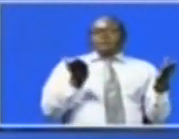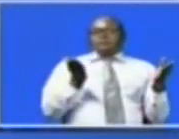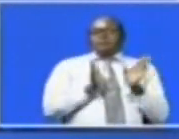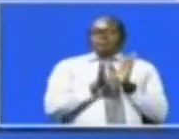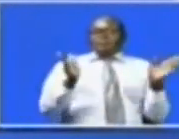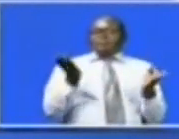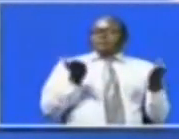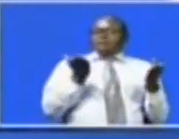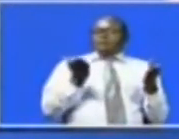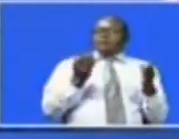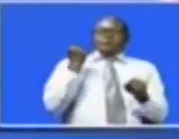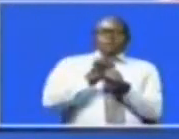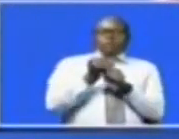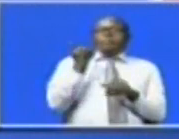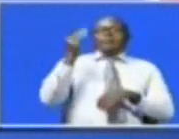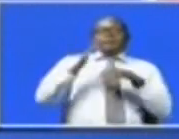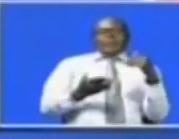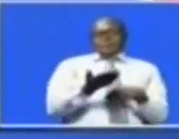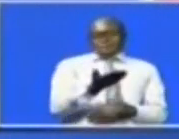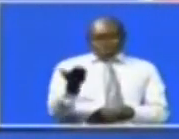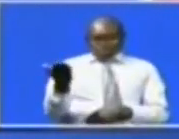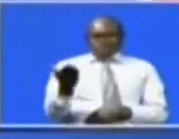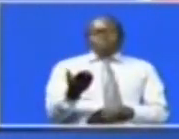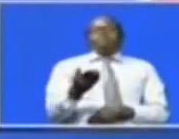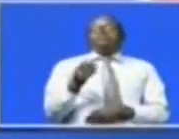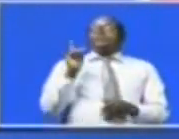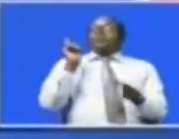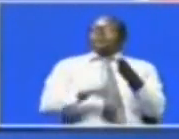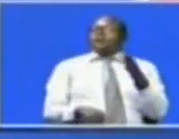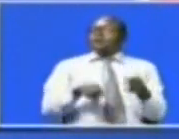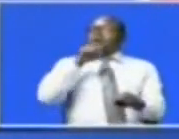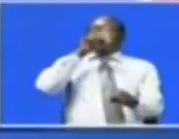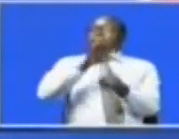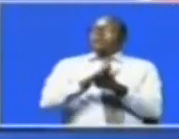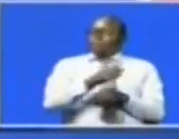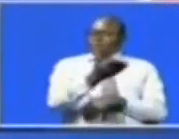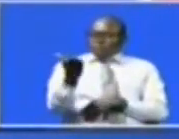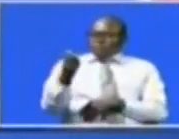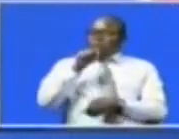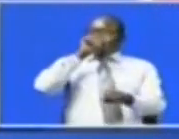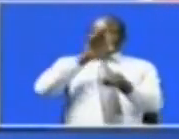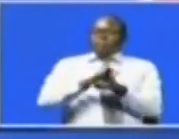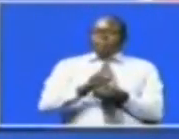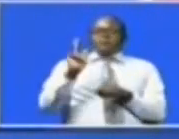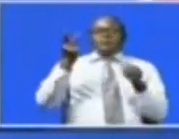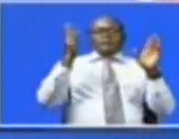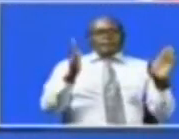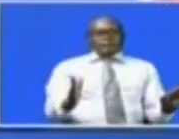who can do better than they are doing. What I would want to assure you and to assure every